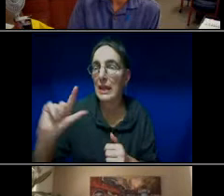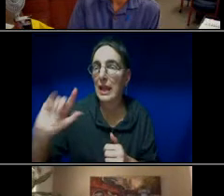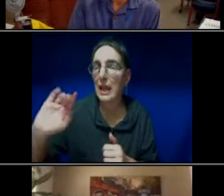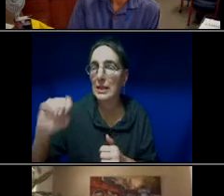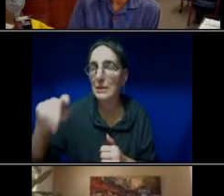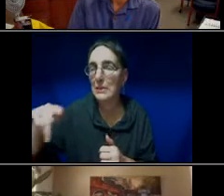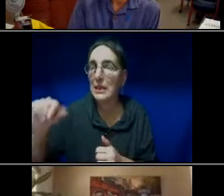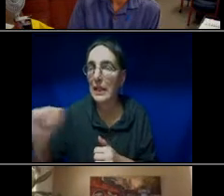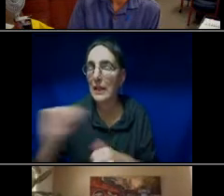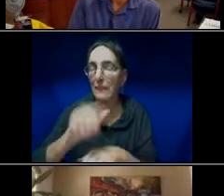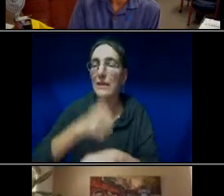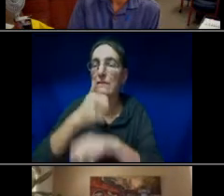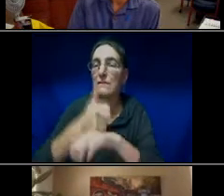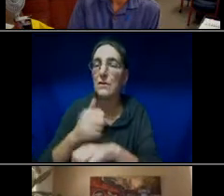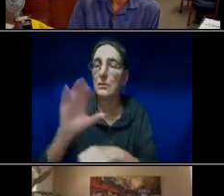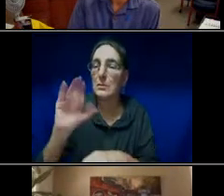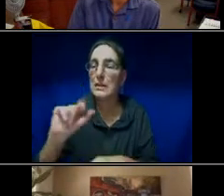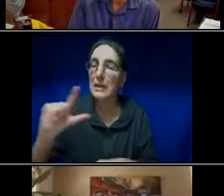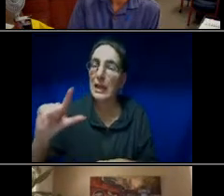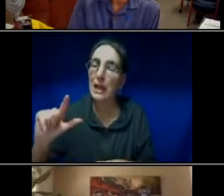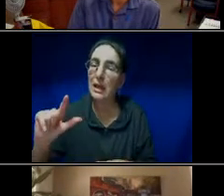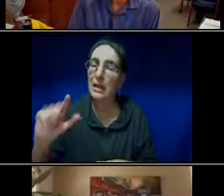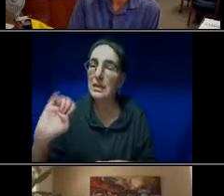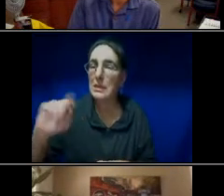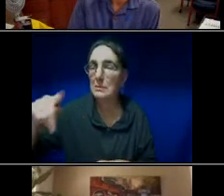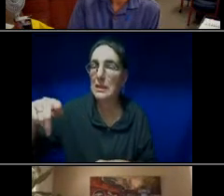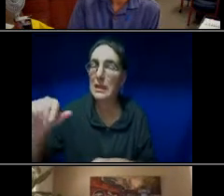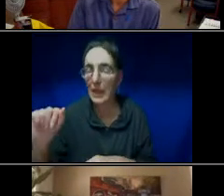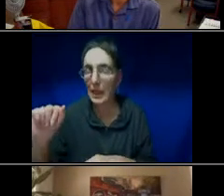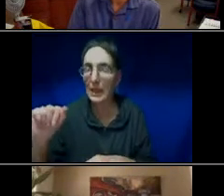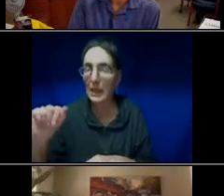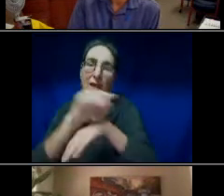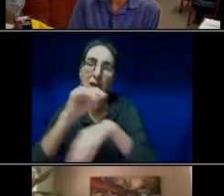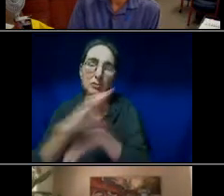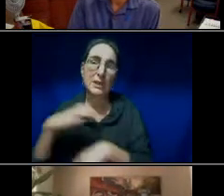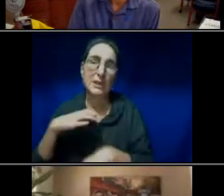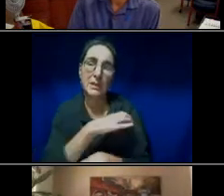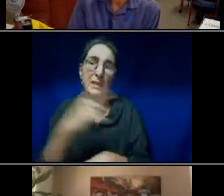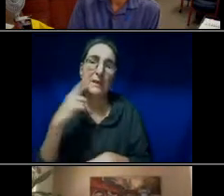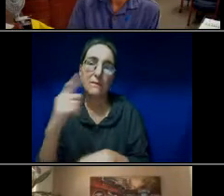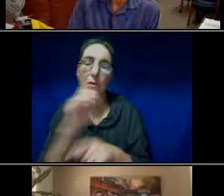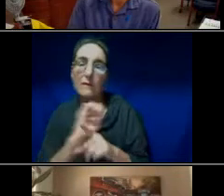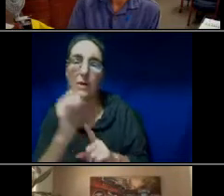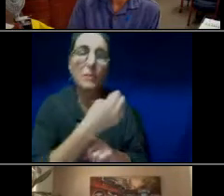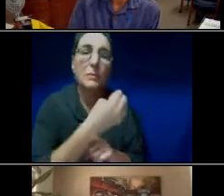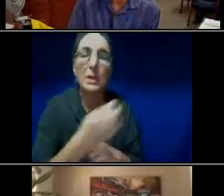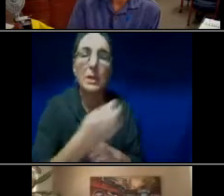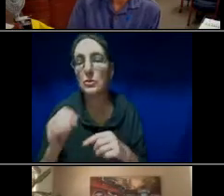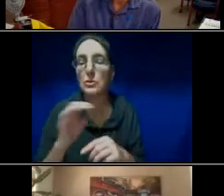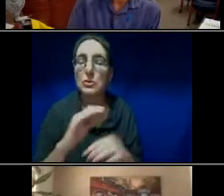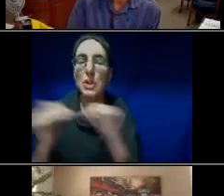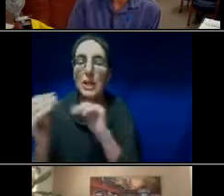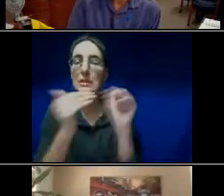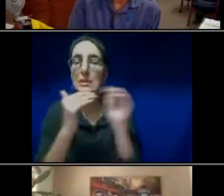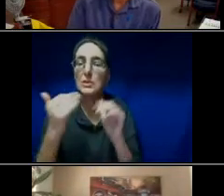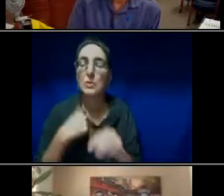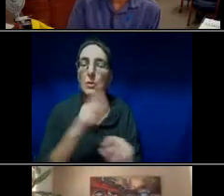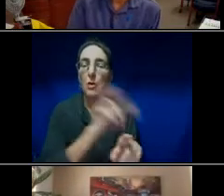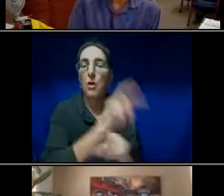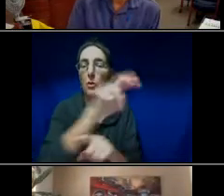EPA advisory committee for environmental justice, and we went all over the state, and we had meetings upon meetings